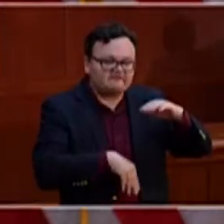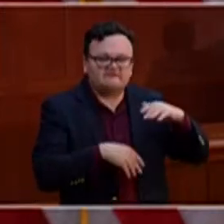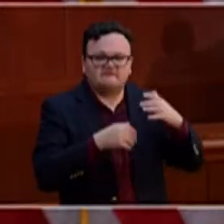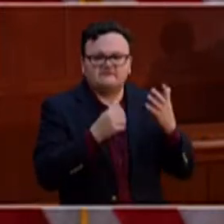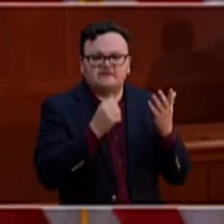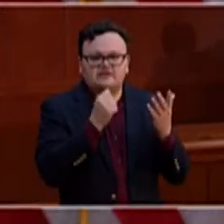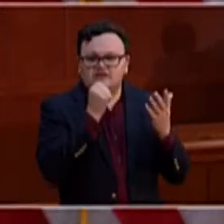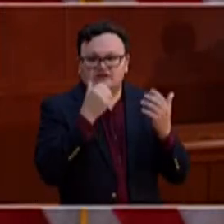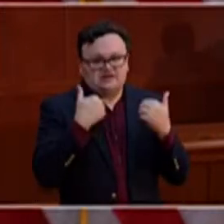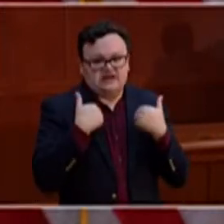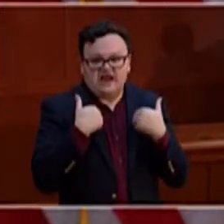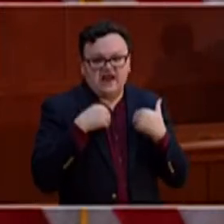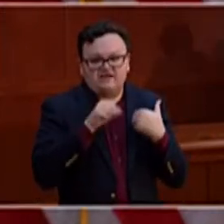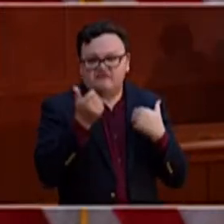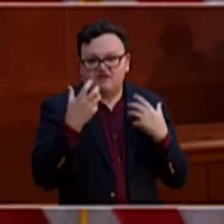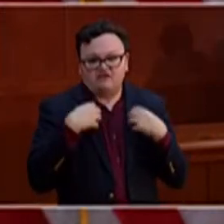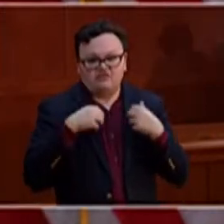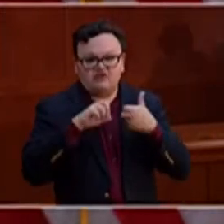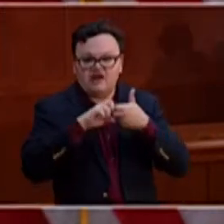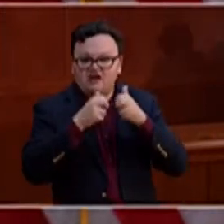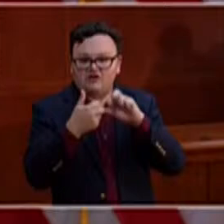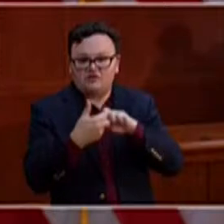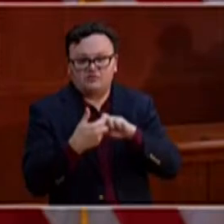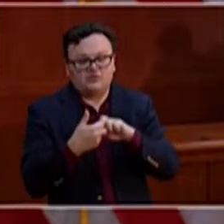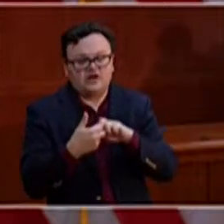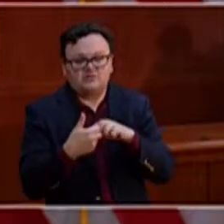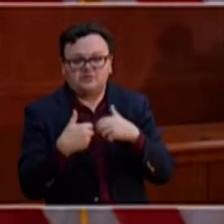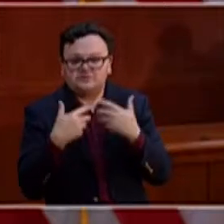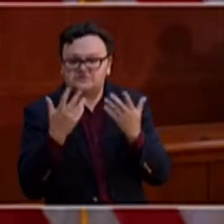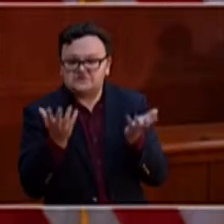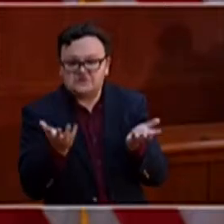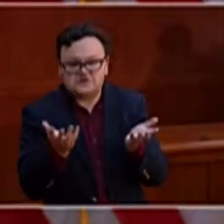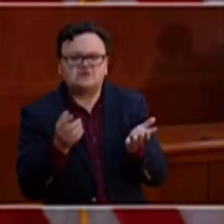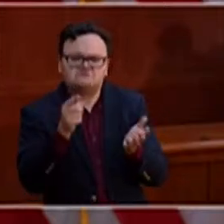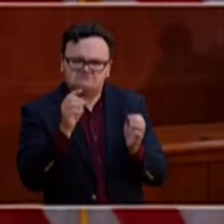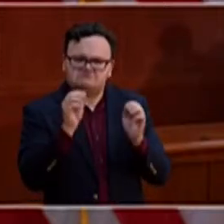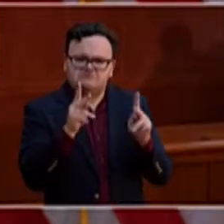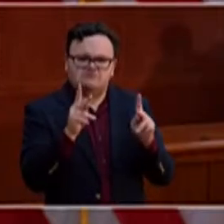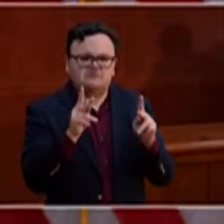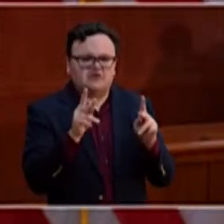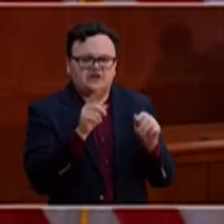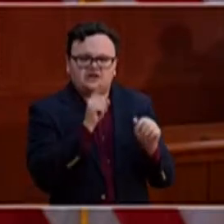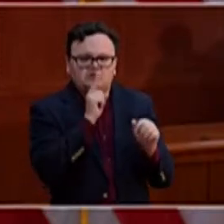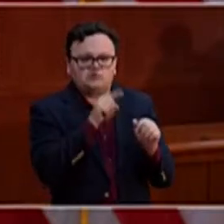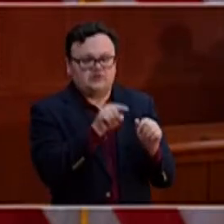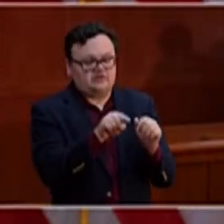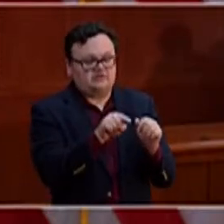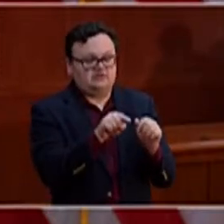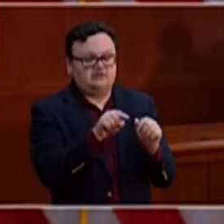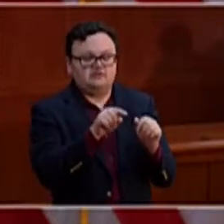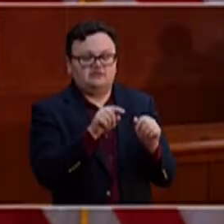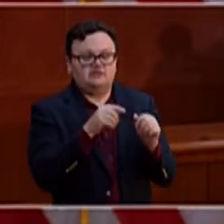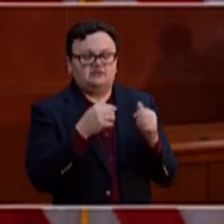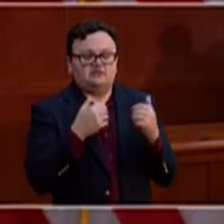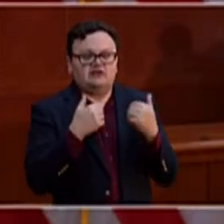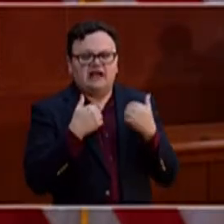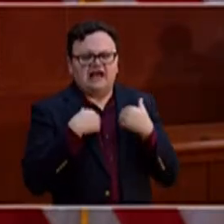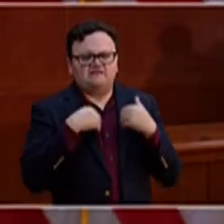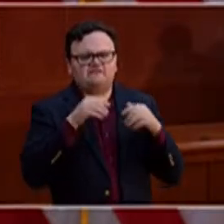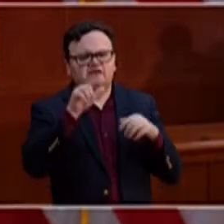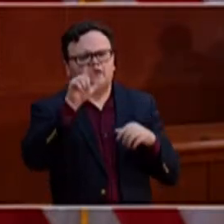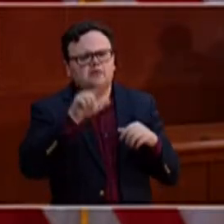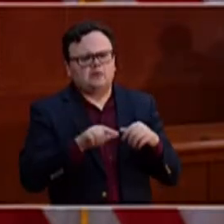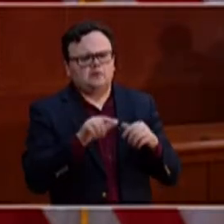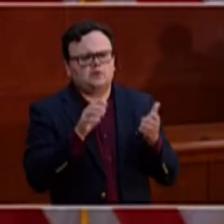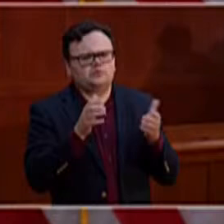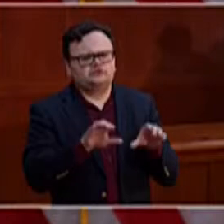the mortality rate on this has been incredibly, incredibly low in those areas, and particularly for young children, which is